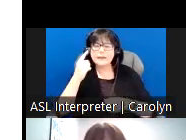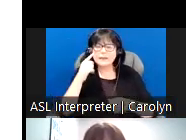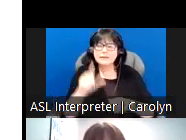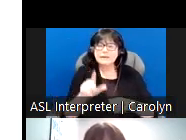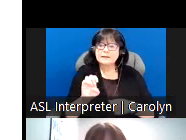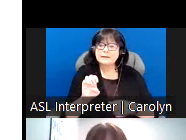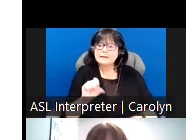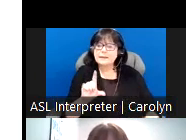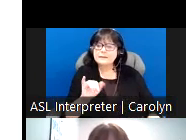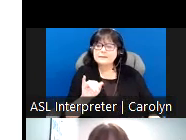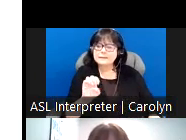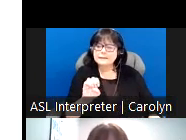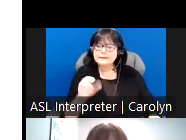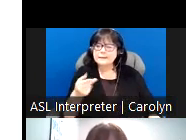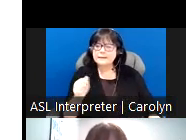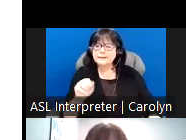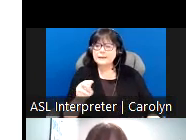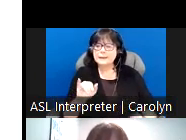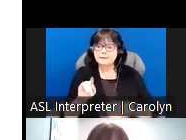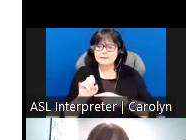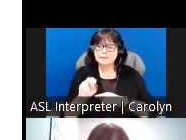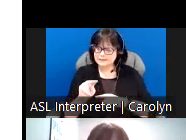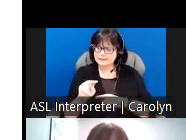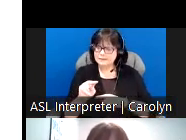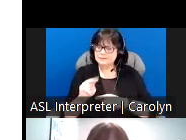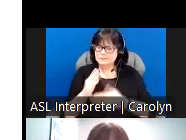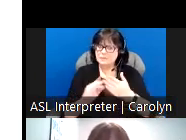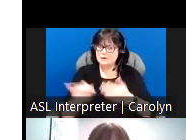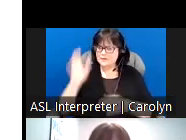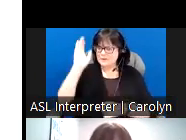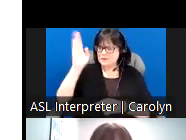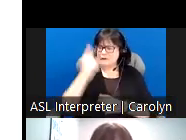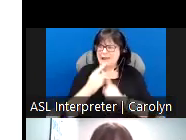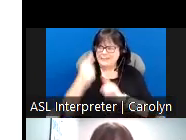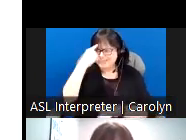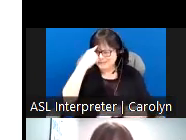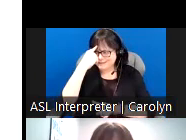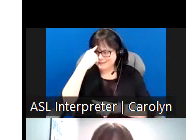the call. She may have been part of that presentation, and I'm not sure at this point.